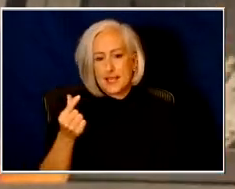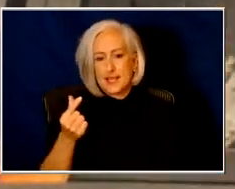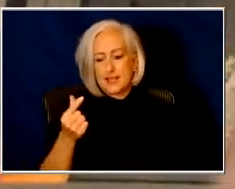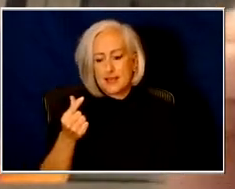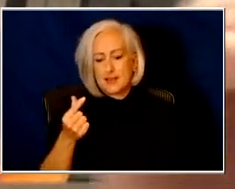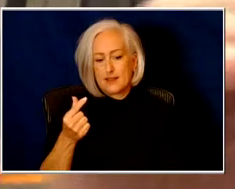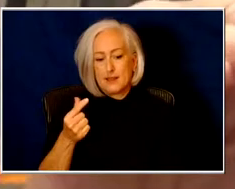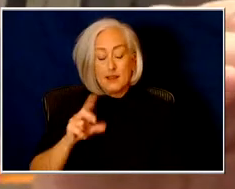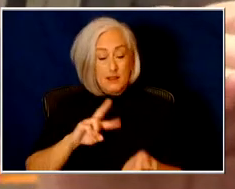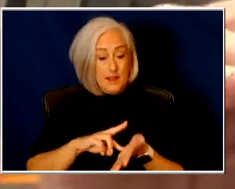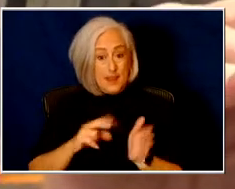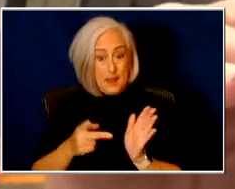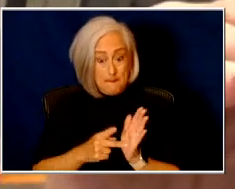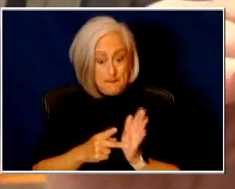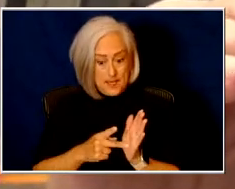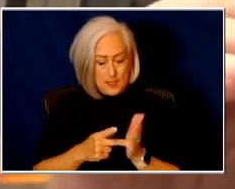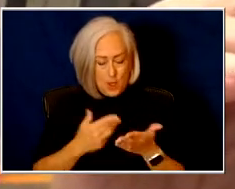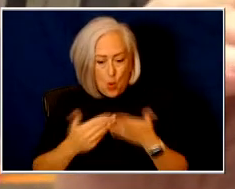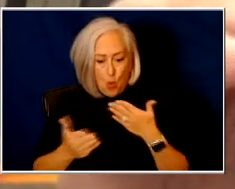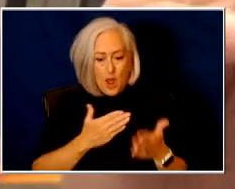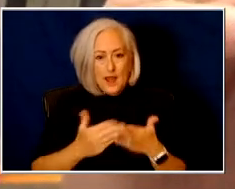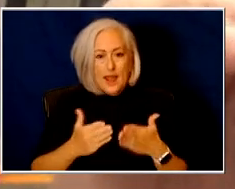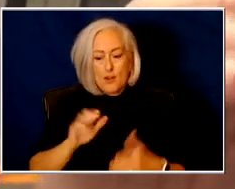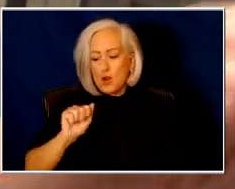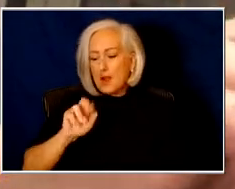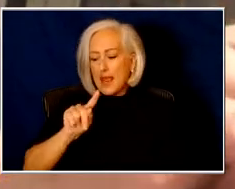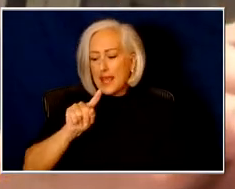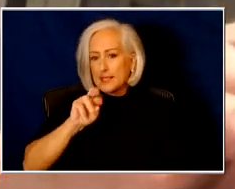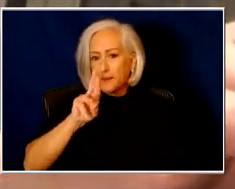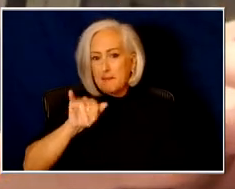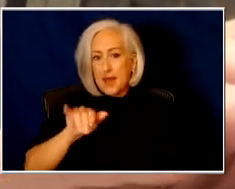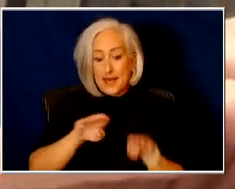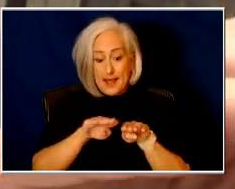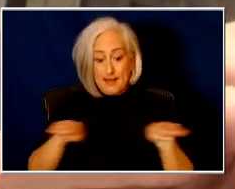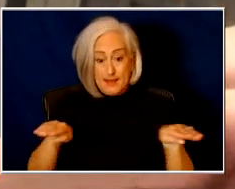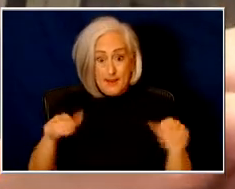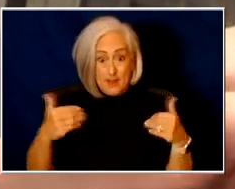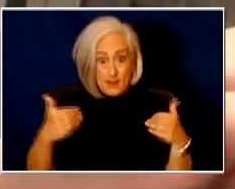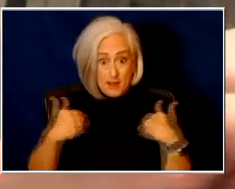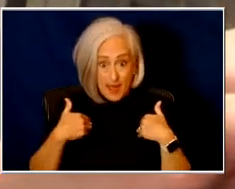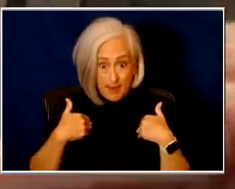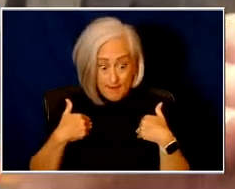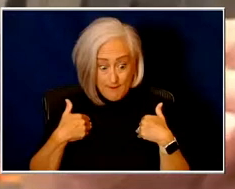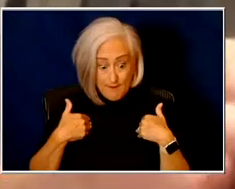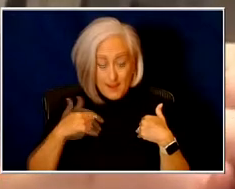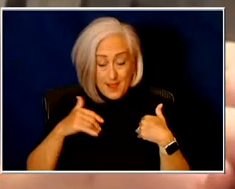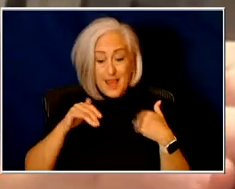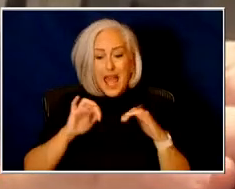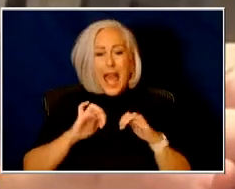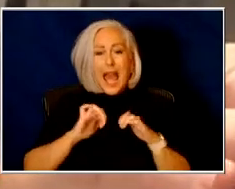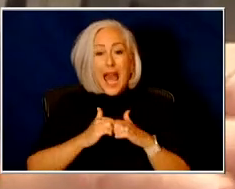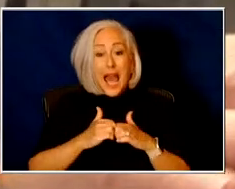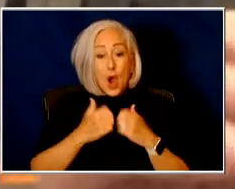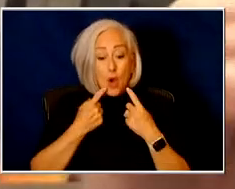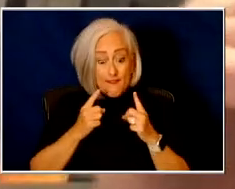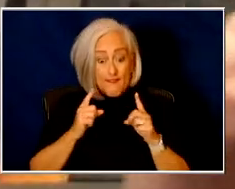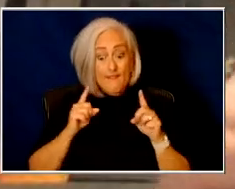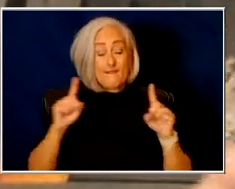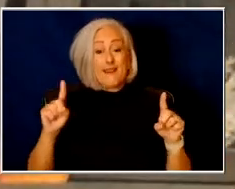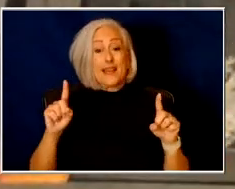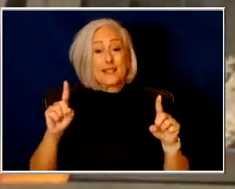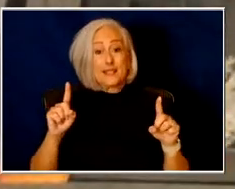given level of antibody you have the effectiveness of that antibody in protecting you